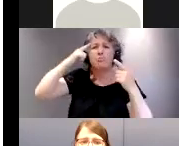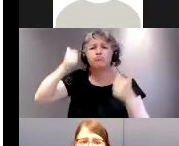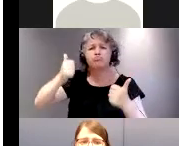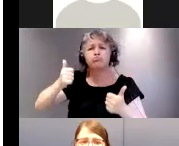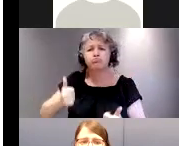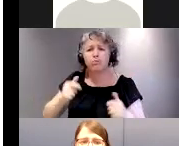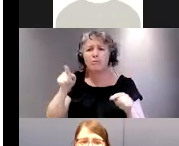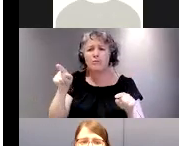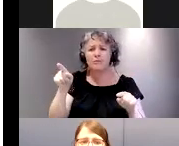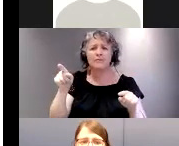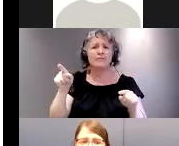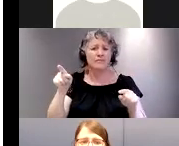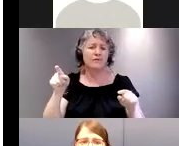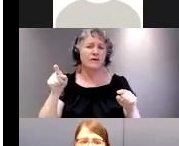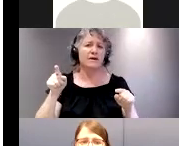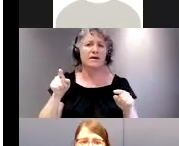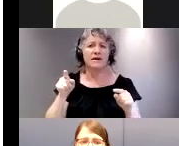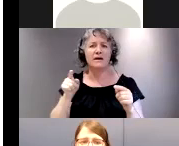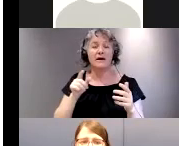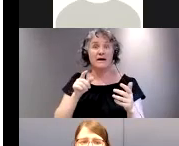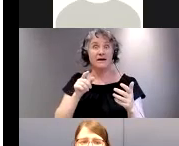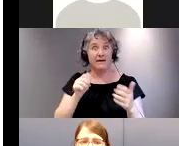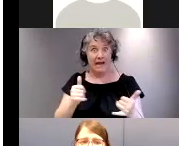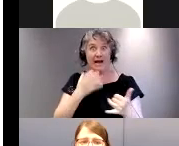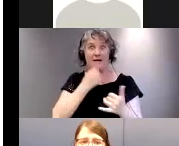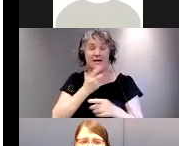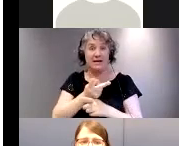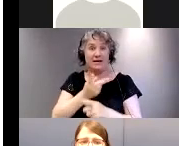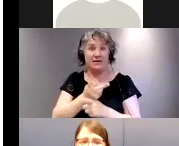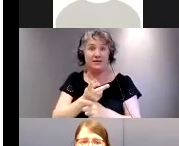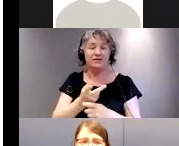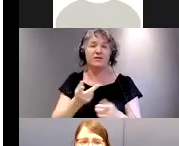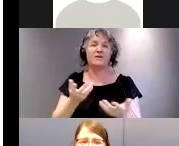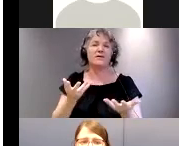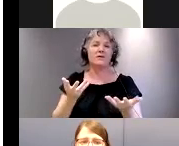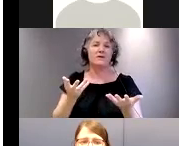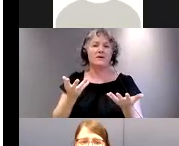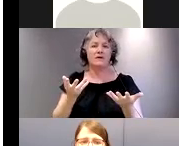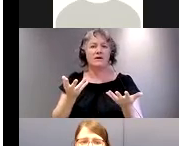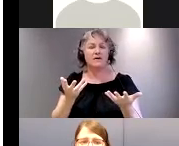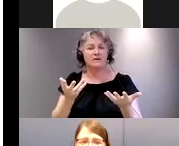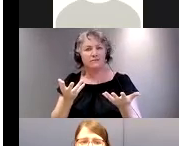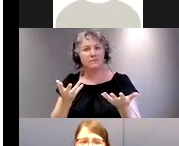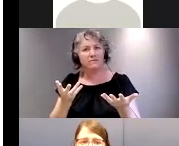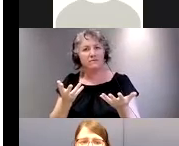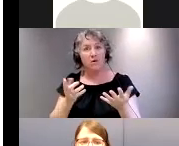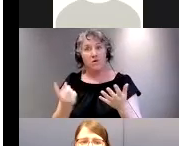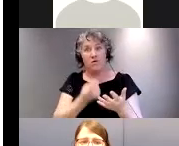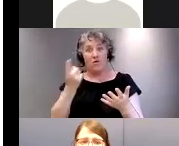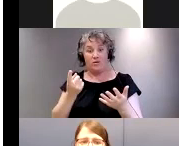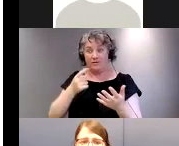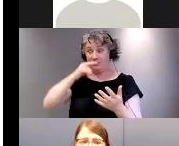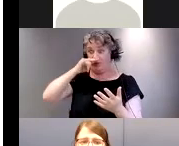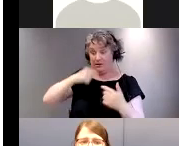different. And now you may do some caregiver stuff and you may help with decision making, but you're always going to be the child of that